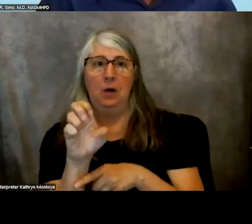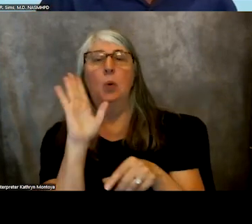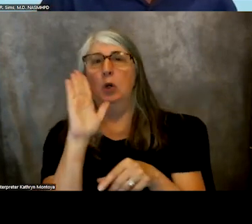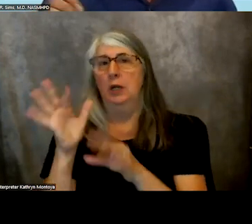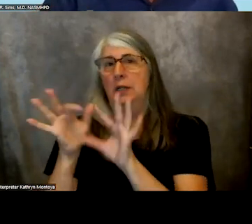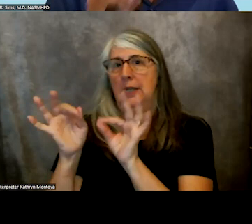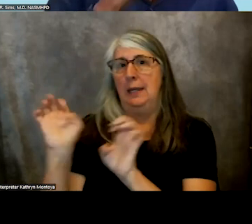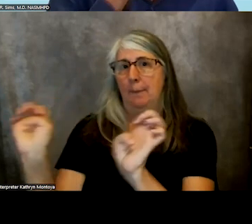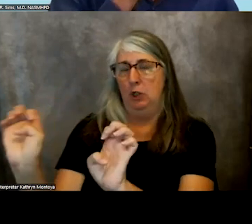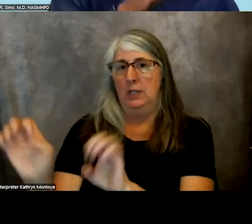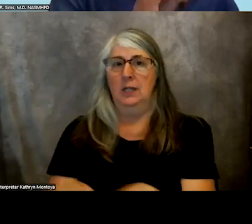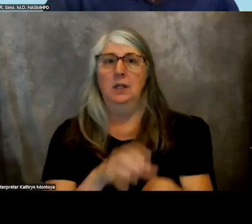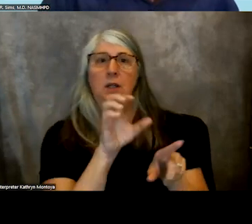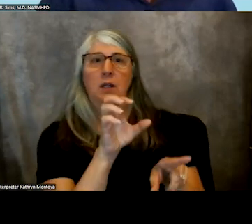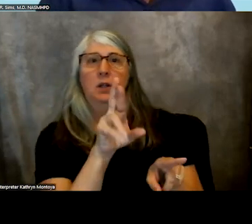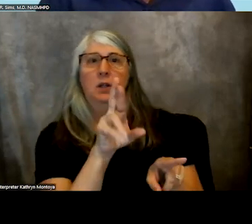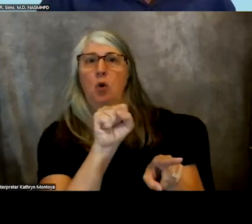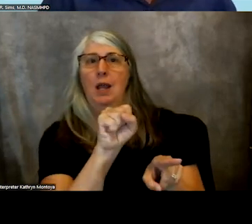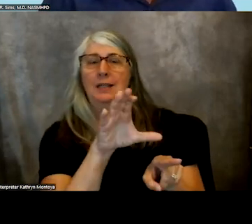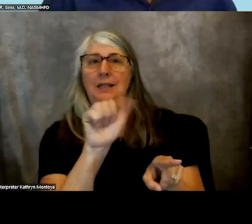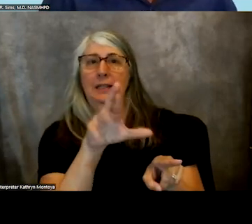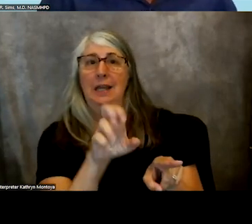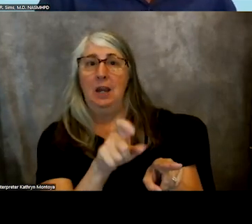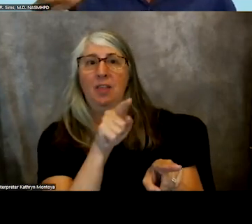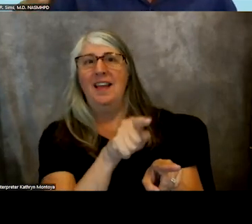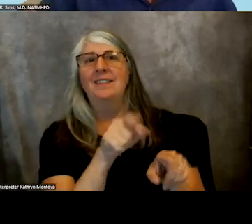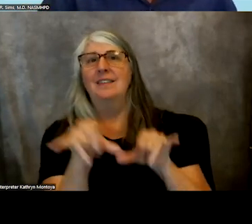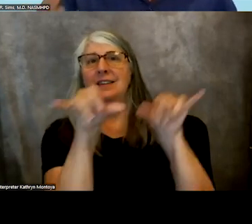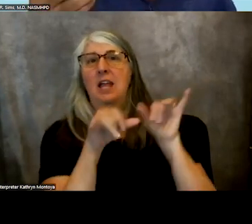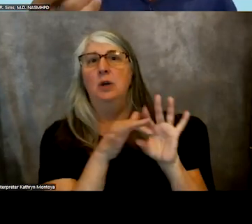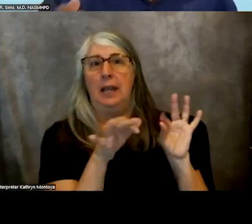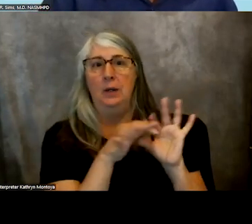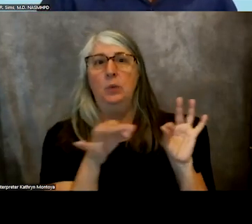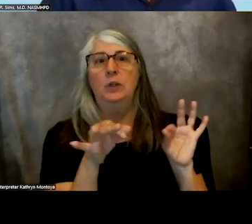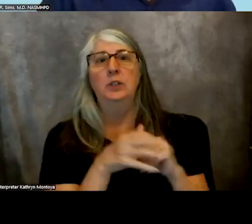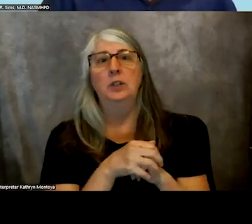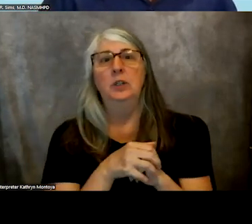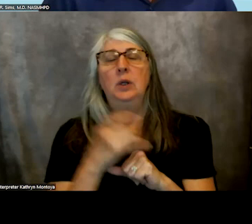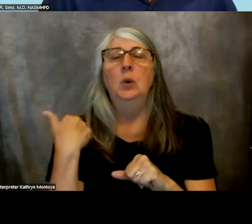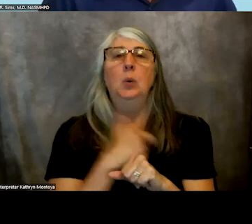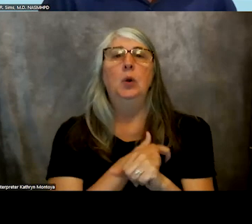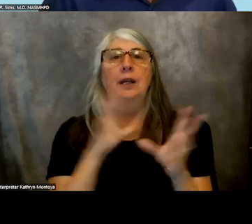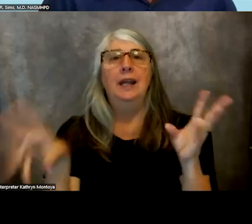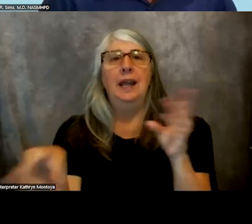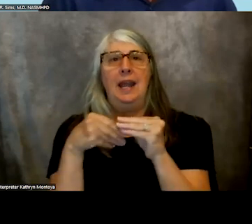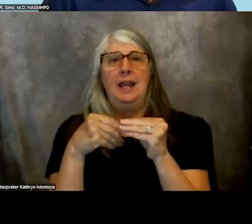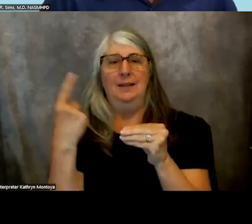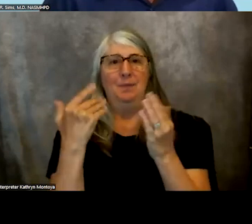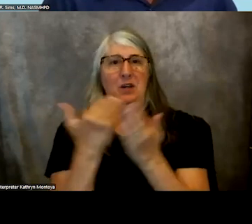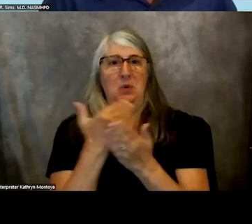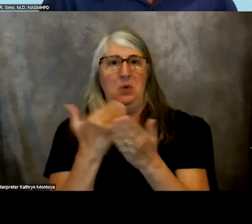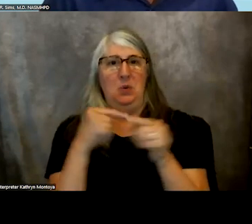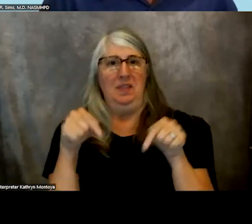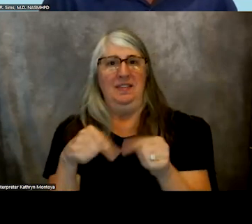so far is that crisis care has become the standard language. We're going to introduce a new element to it in the debate here. So